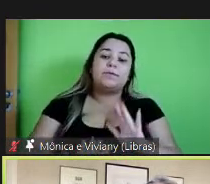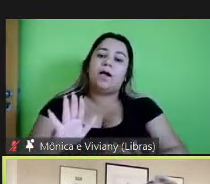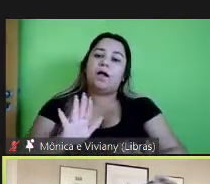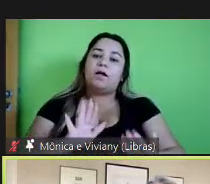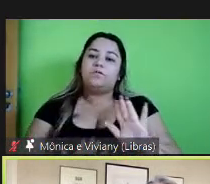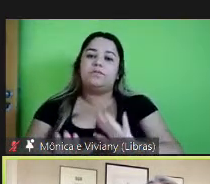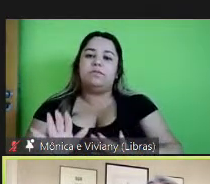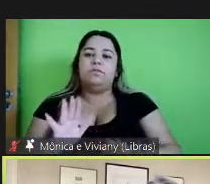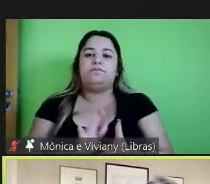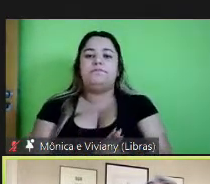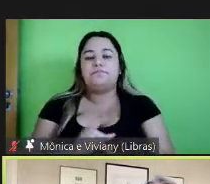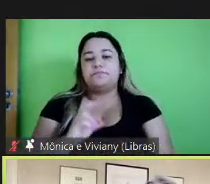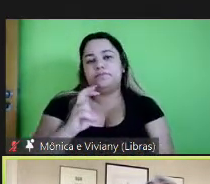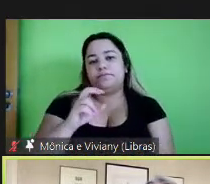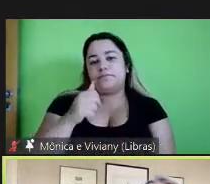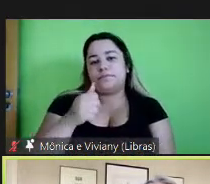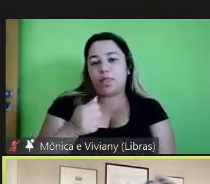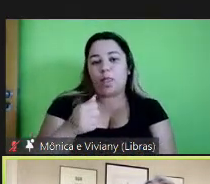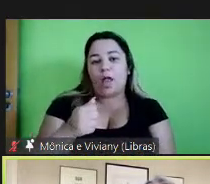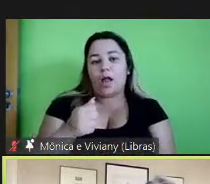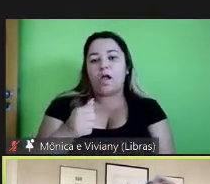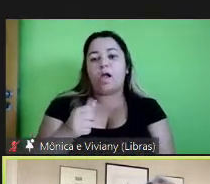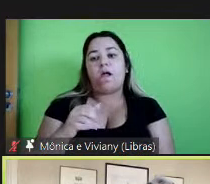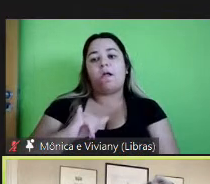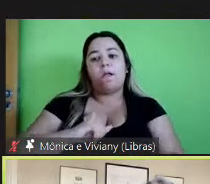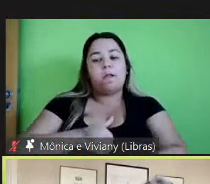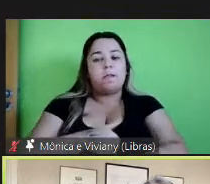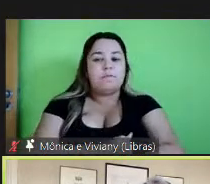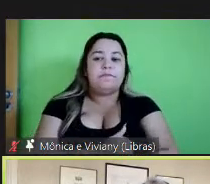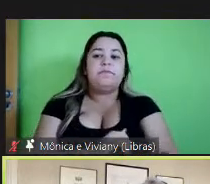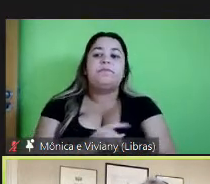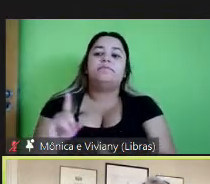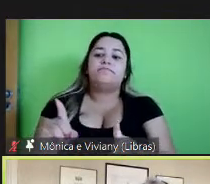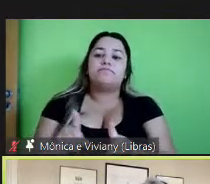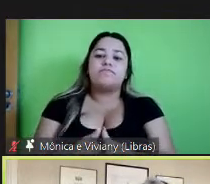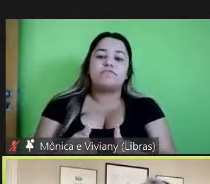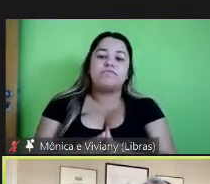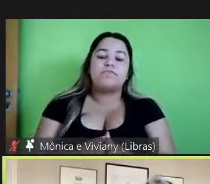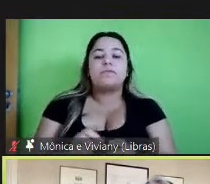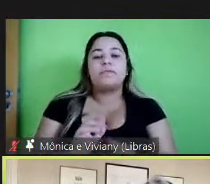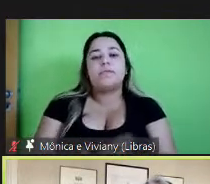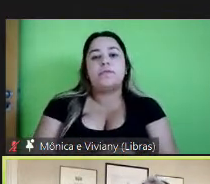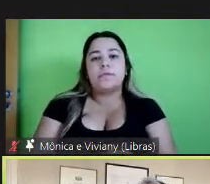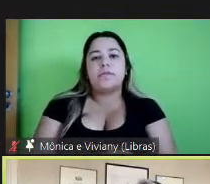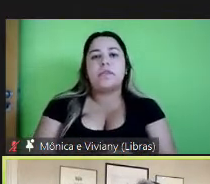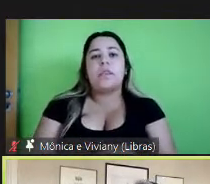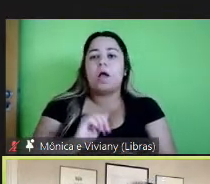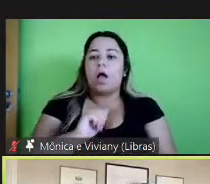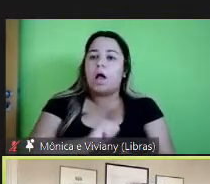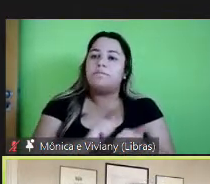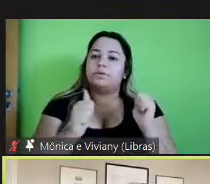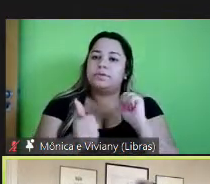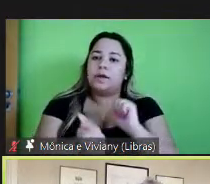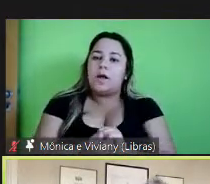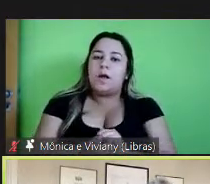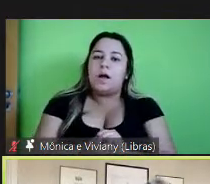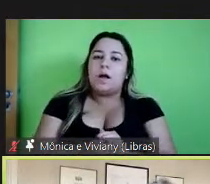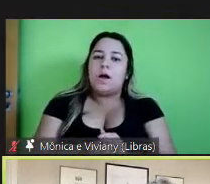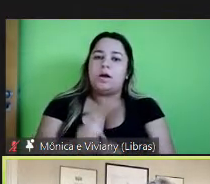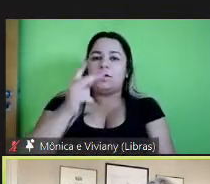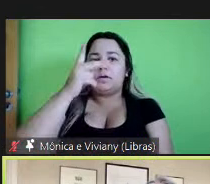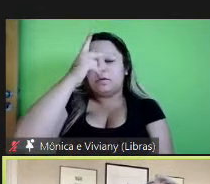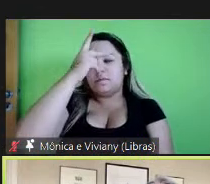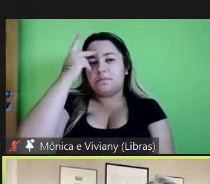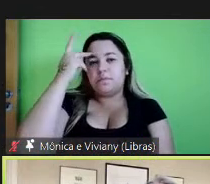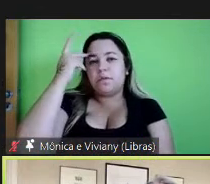a tool which incidentally has been adapted to both the pregnant population as the 5 A's of healthy pregnancy weight gain on the bottom